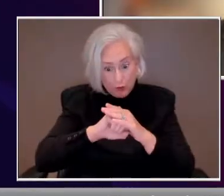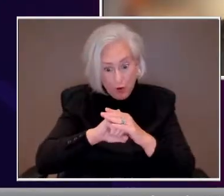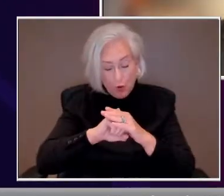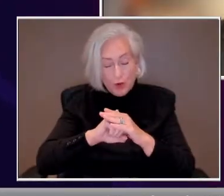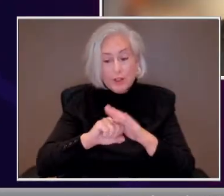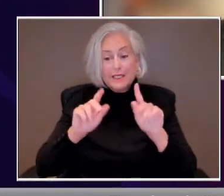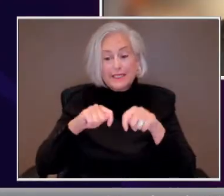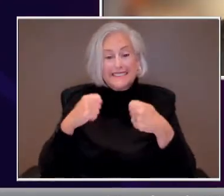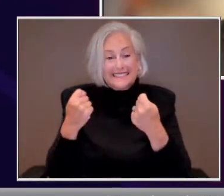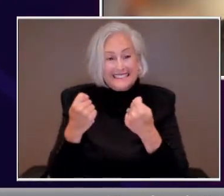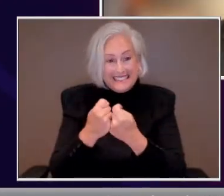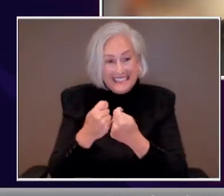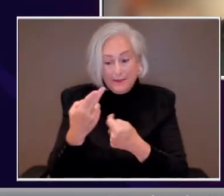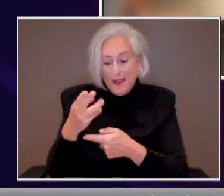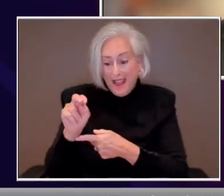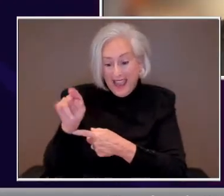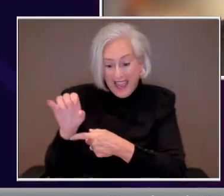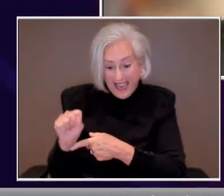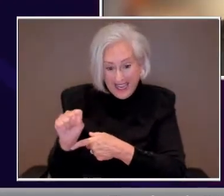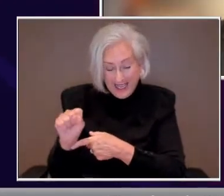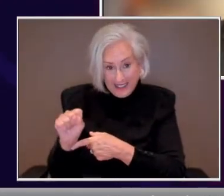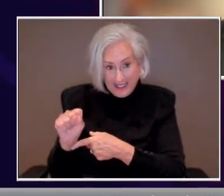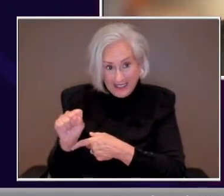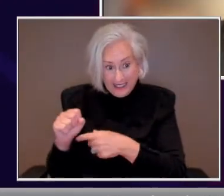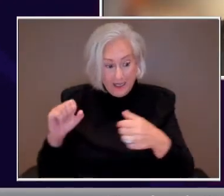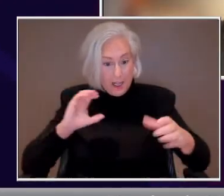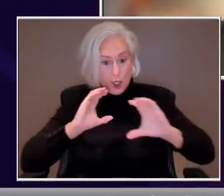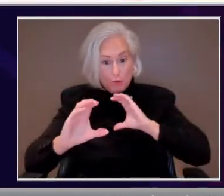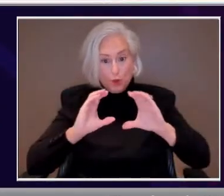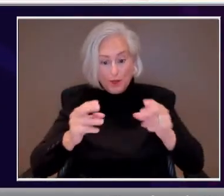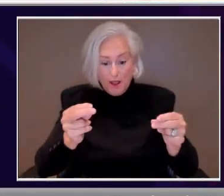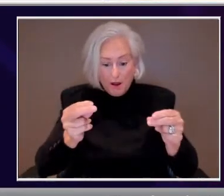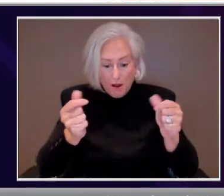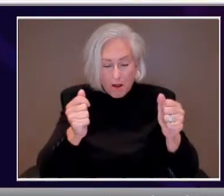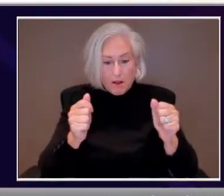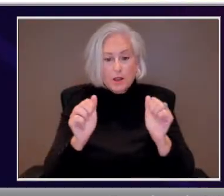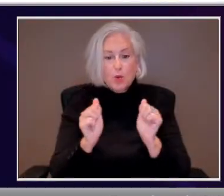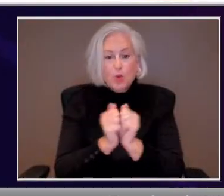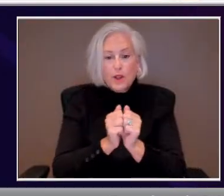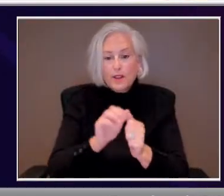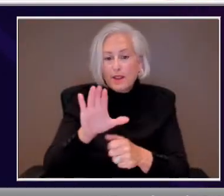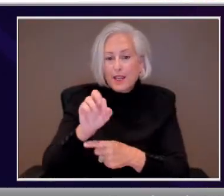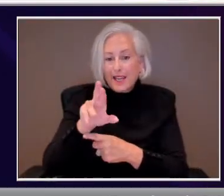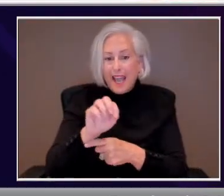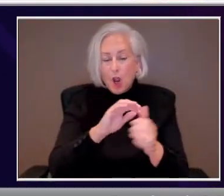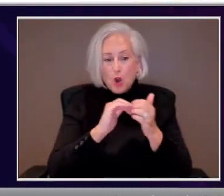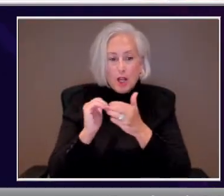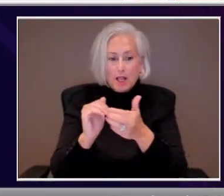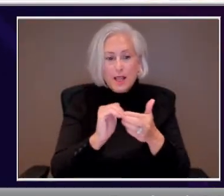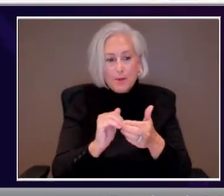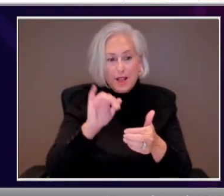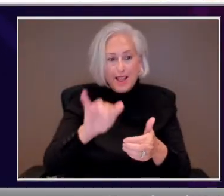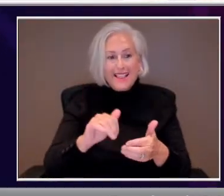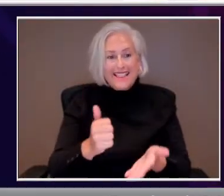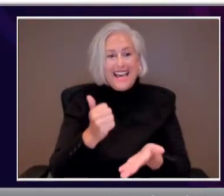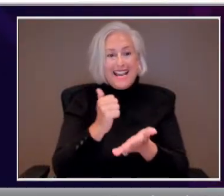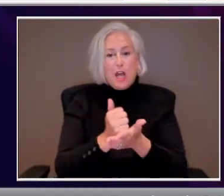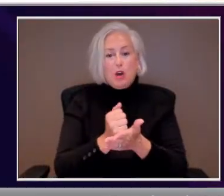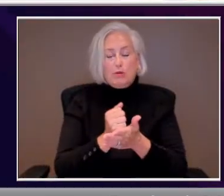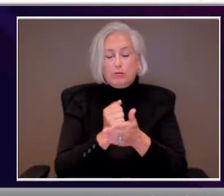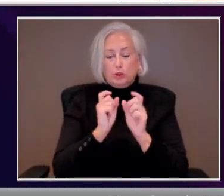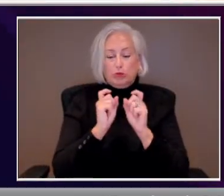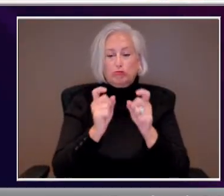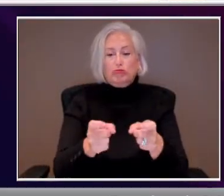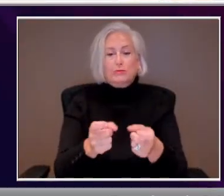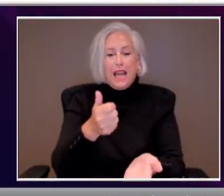communicate immediately with doctors in Kansas City with the Care Collaborative, and that got him the specific help he needed right